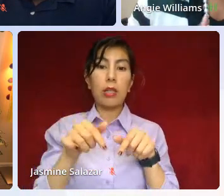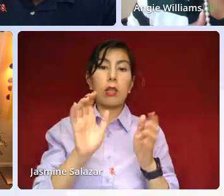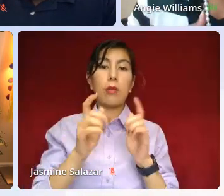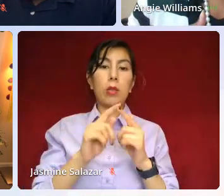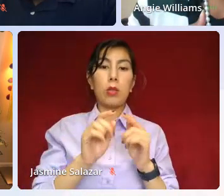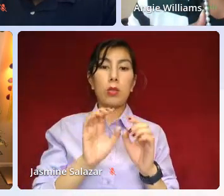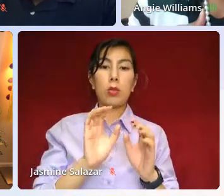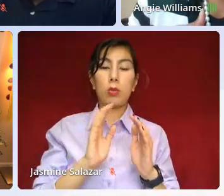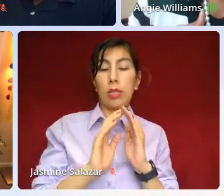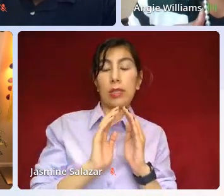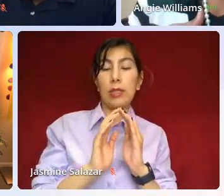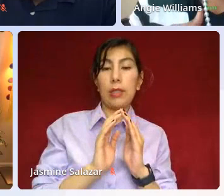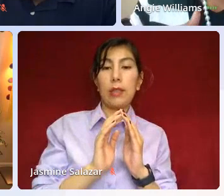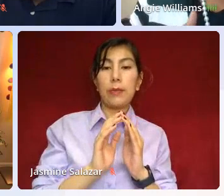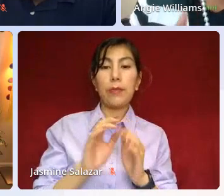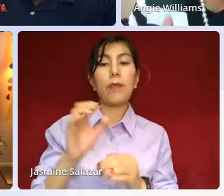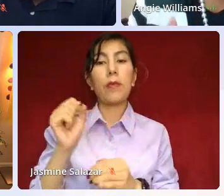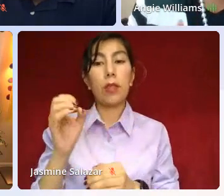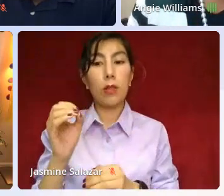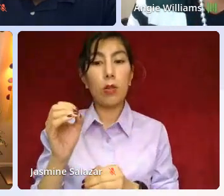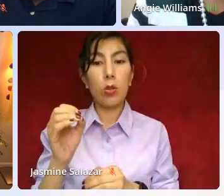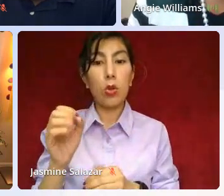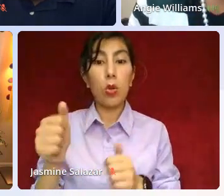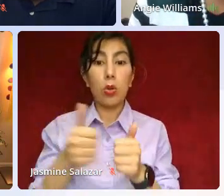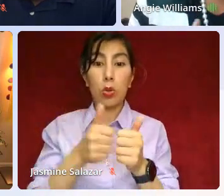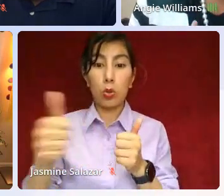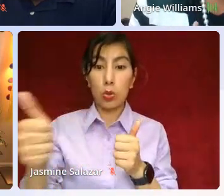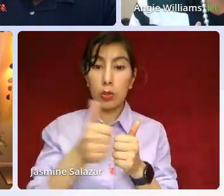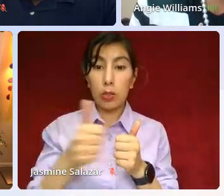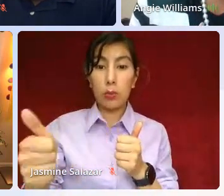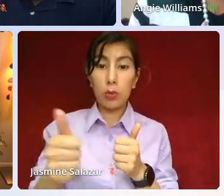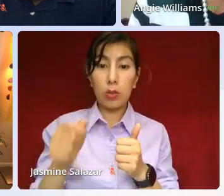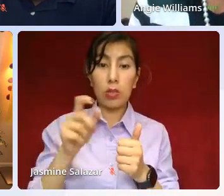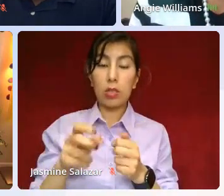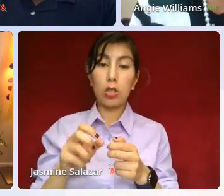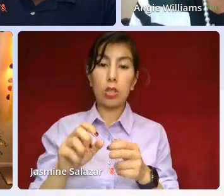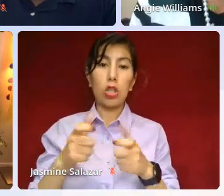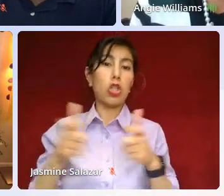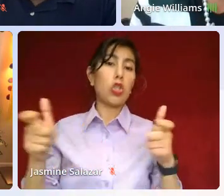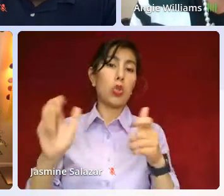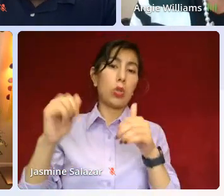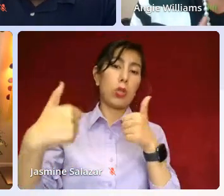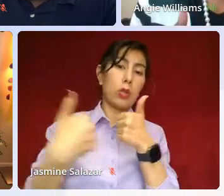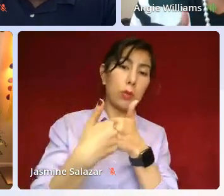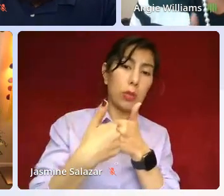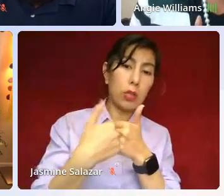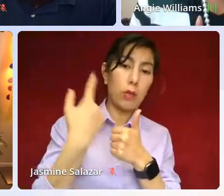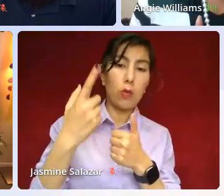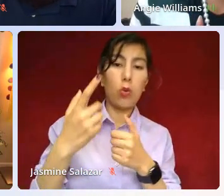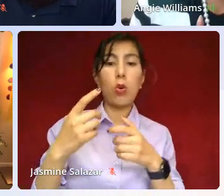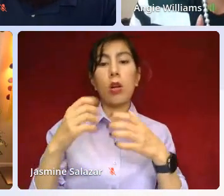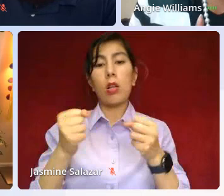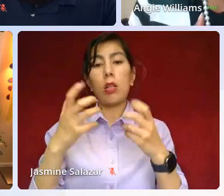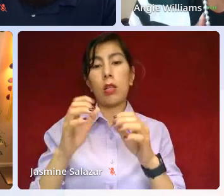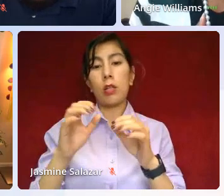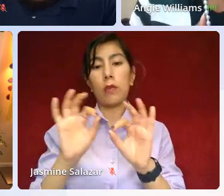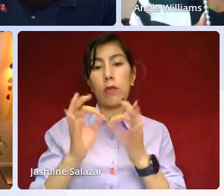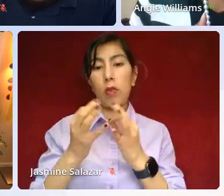Albany. So transportation is a huge barrier for a lot of our families in our